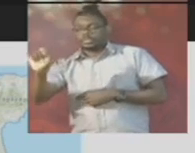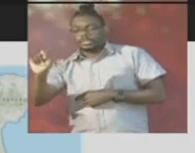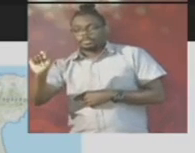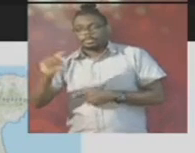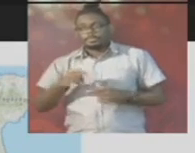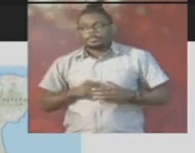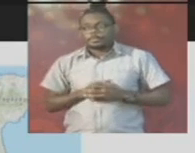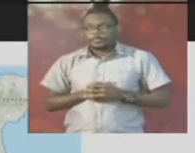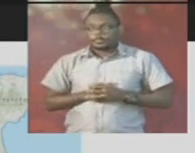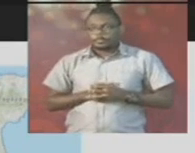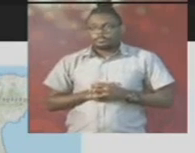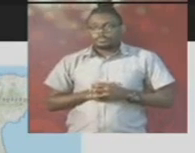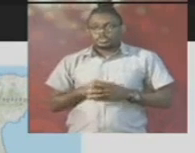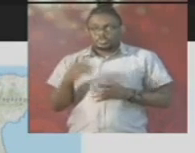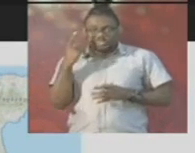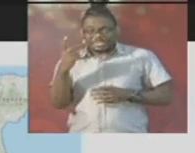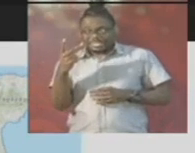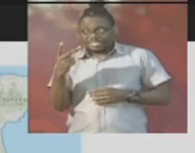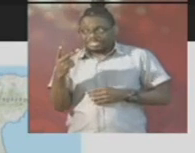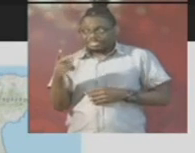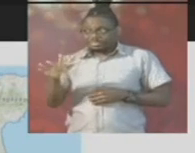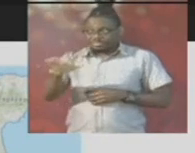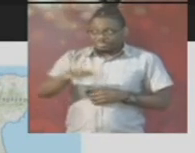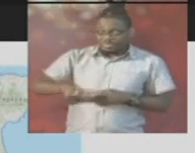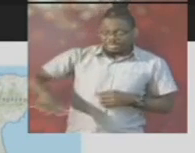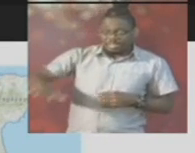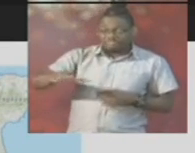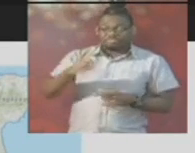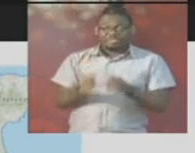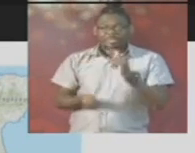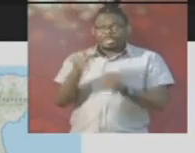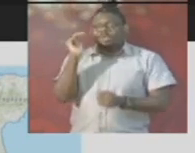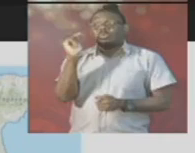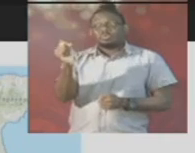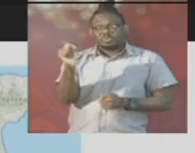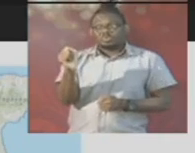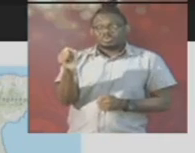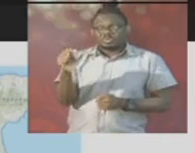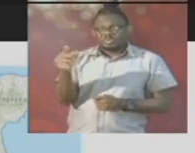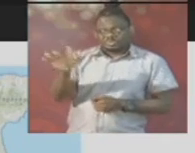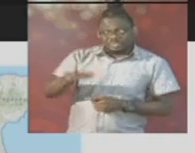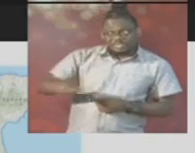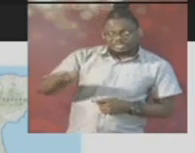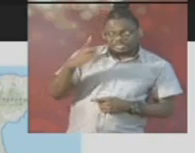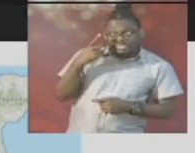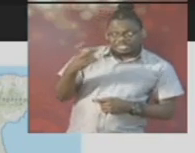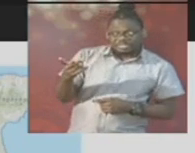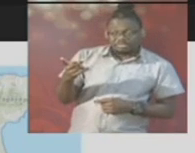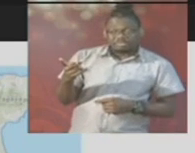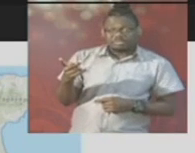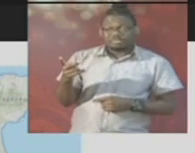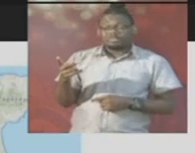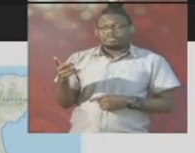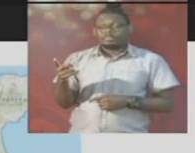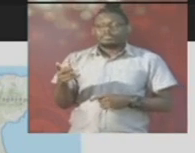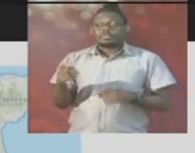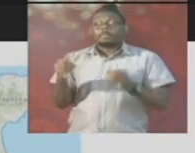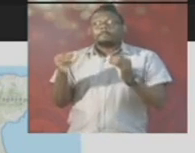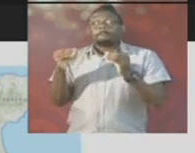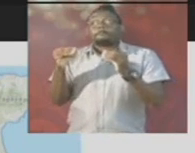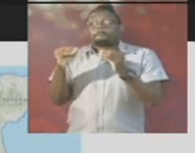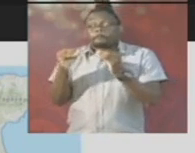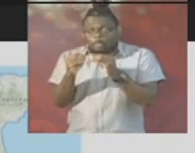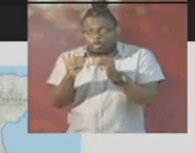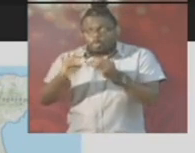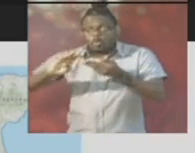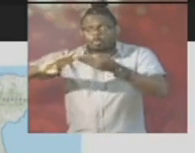that countrywide distribution that indicates that we are again at widespread sort of generalized community transmission, and